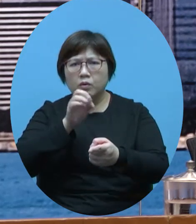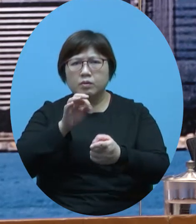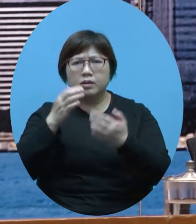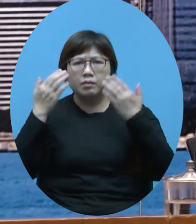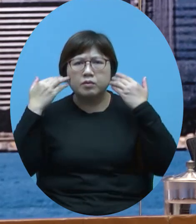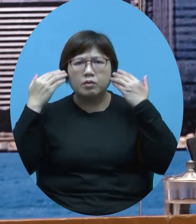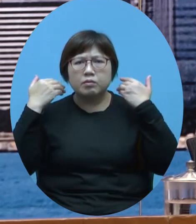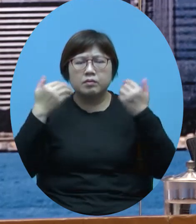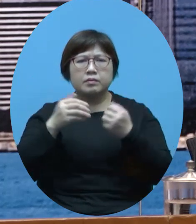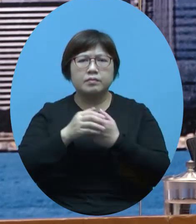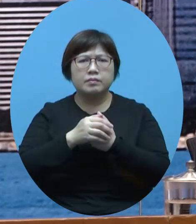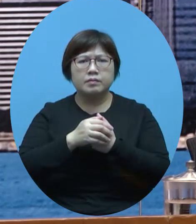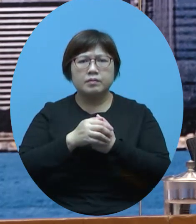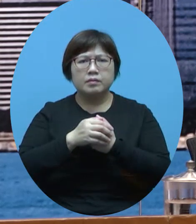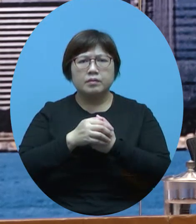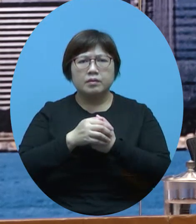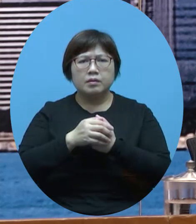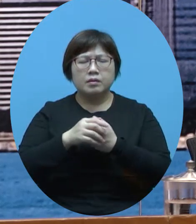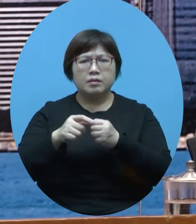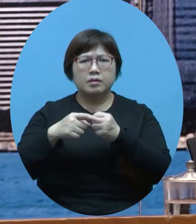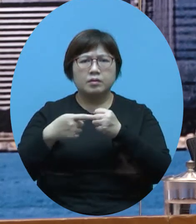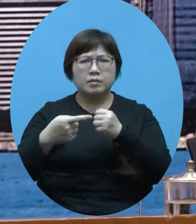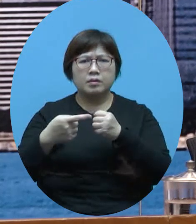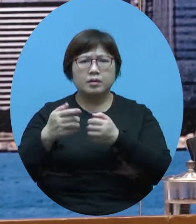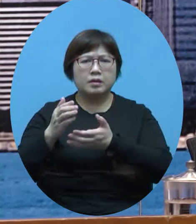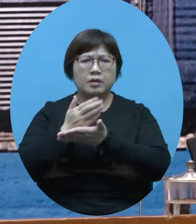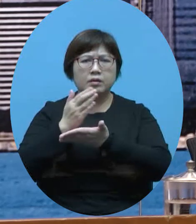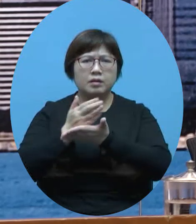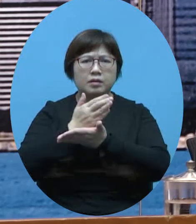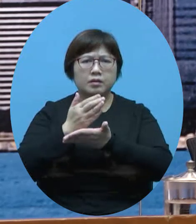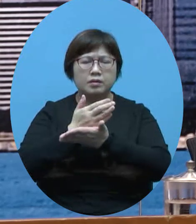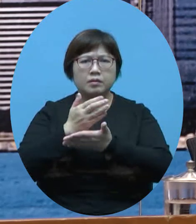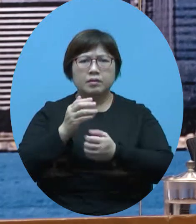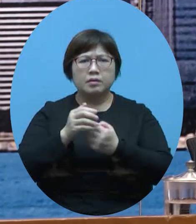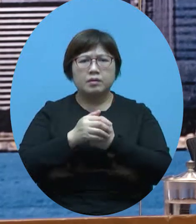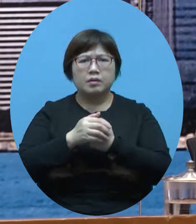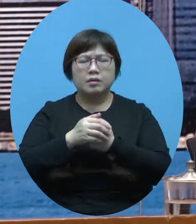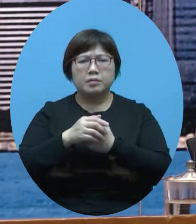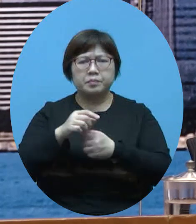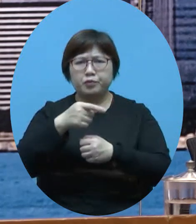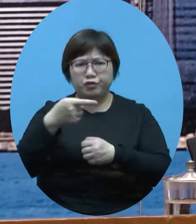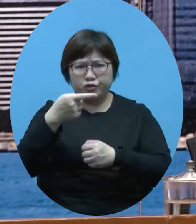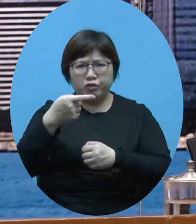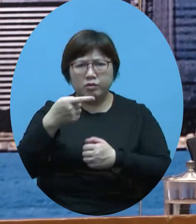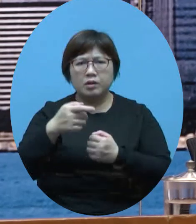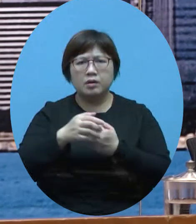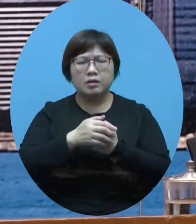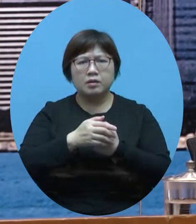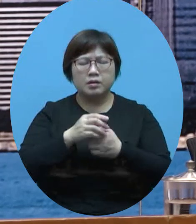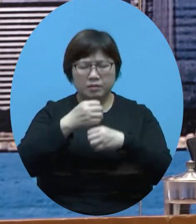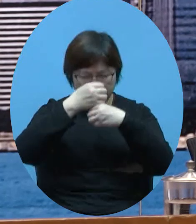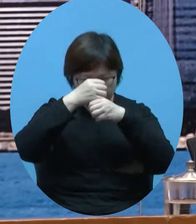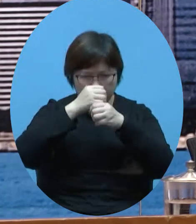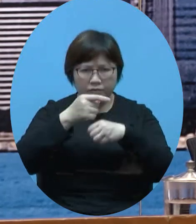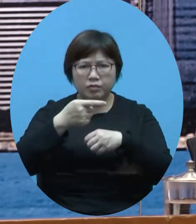So the first test for the NCoV was negative when the patient was still alive. And then